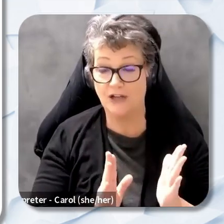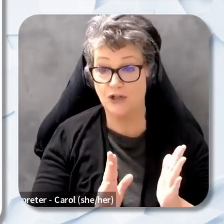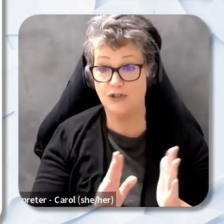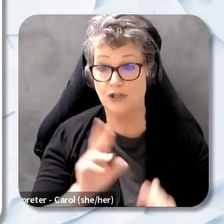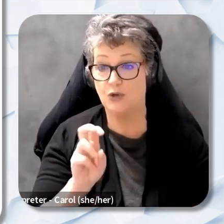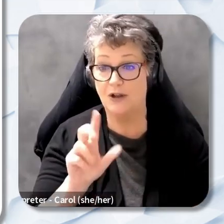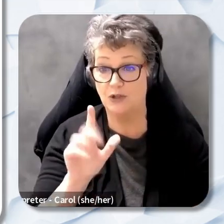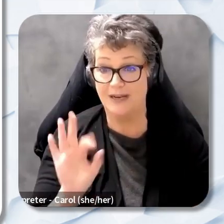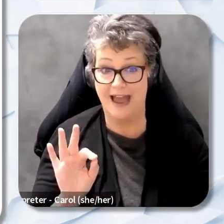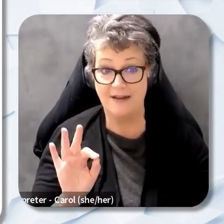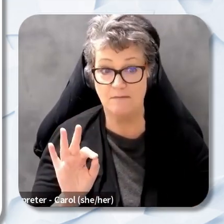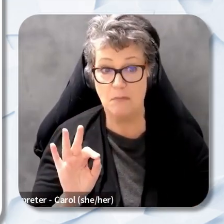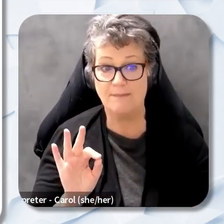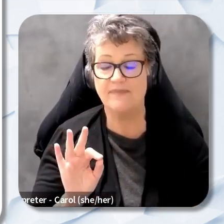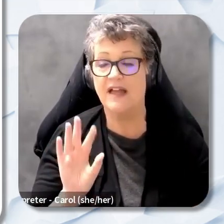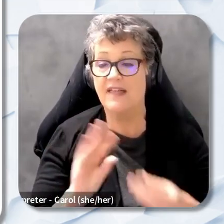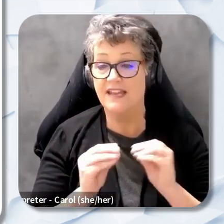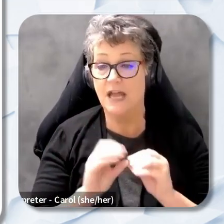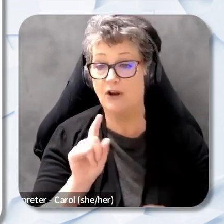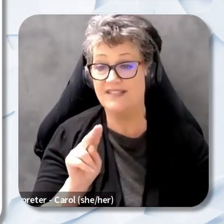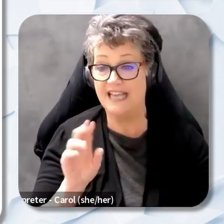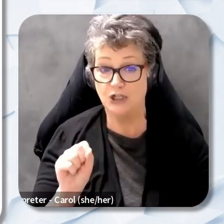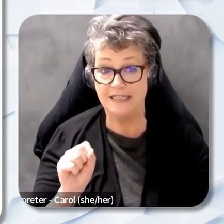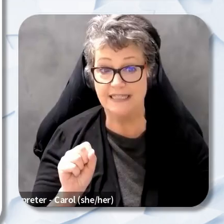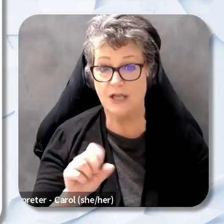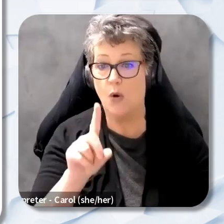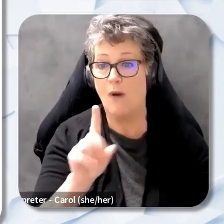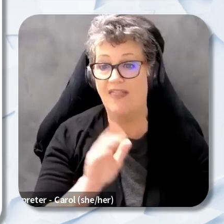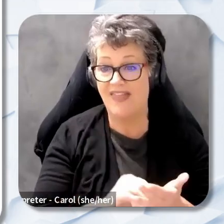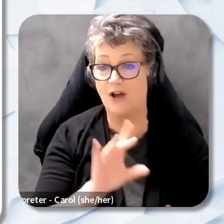is 229. The number of sessions,